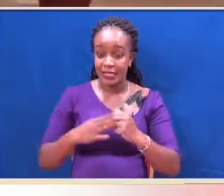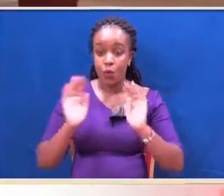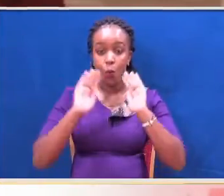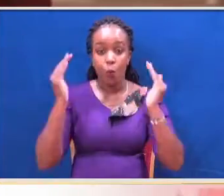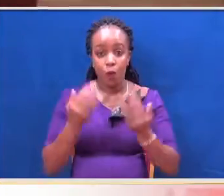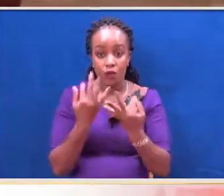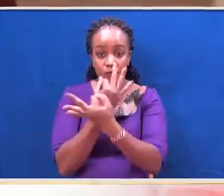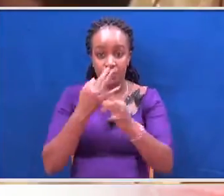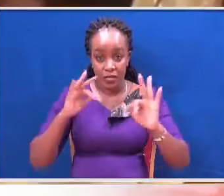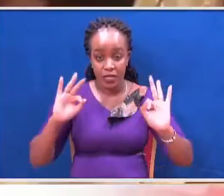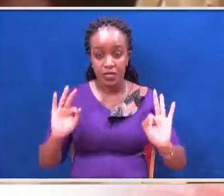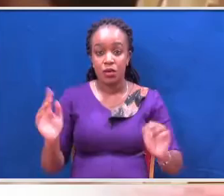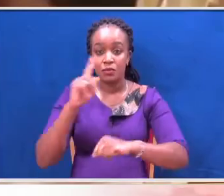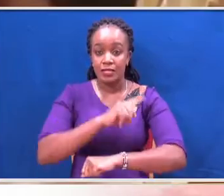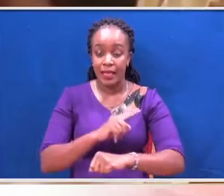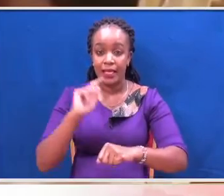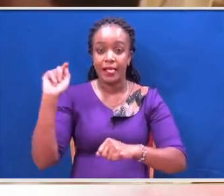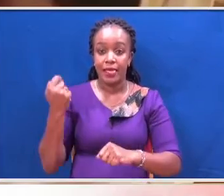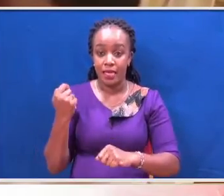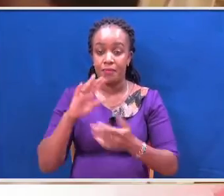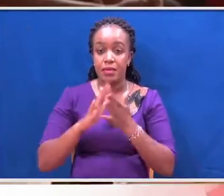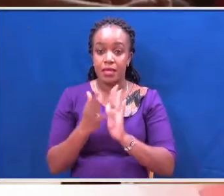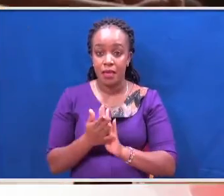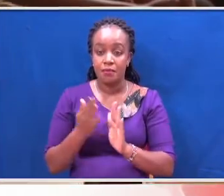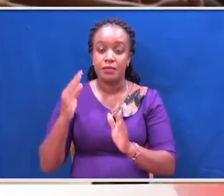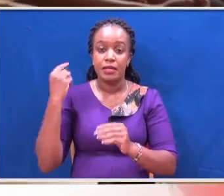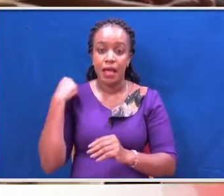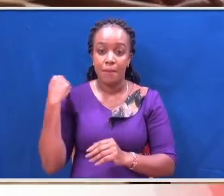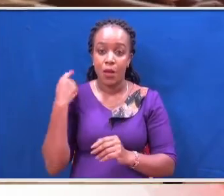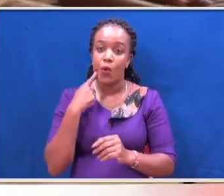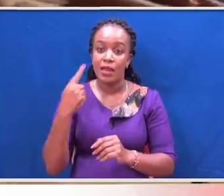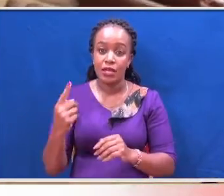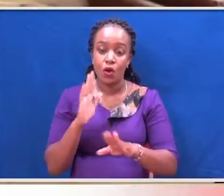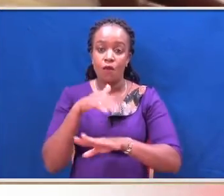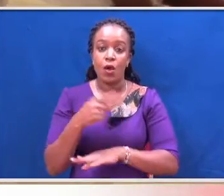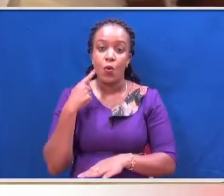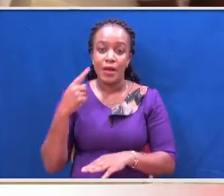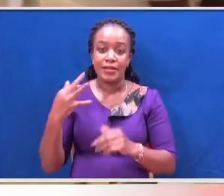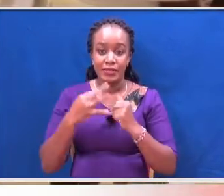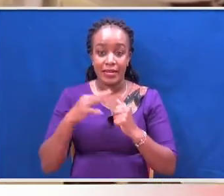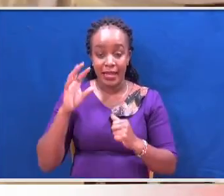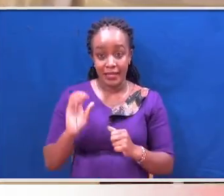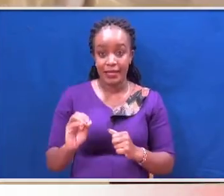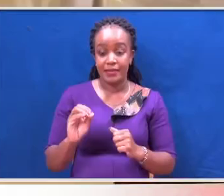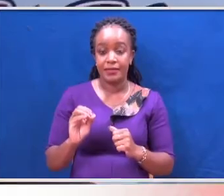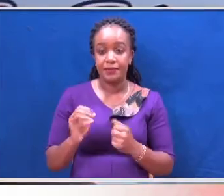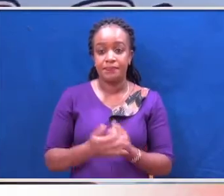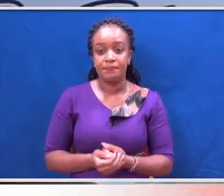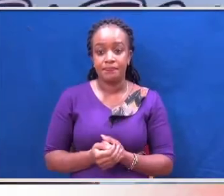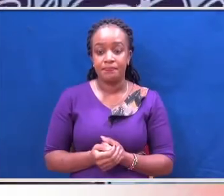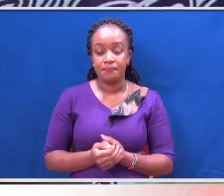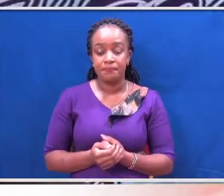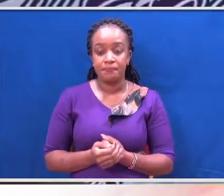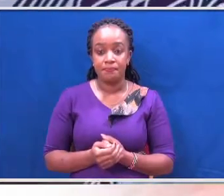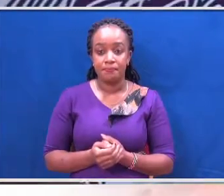position 100 out of 180, the freedom of the Kenyan press featuring in most of the events to mark the day.